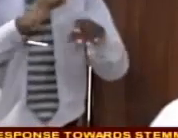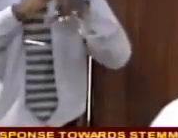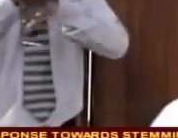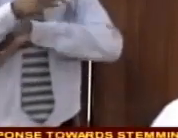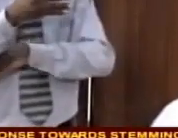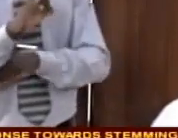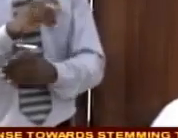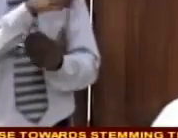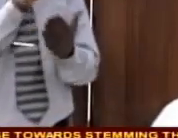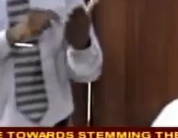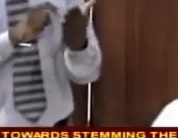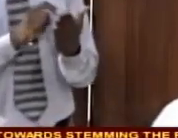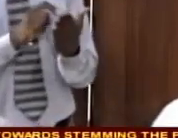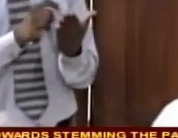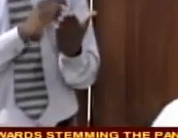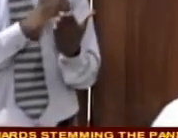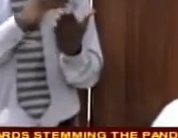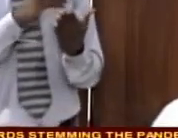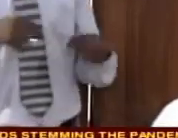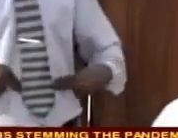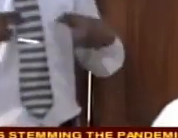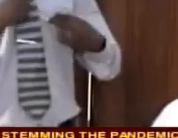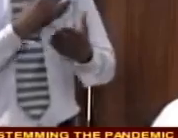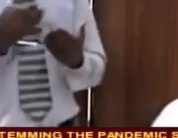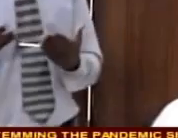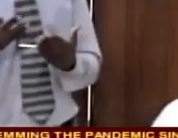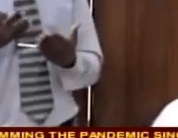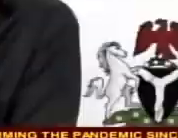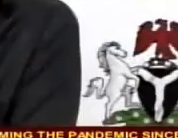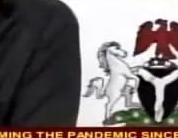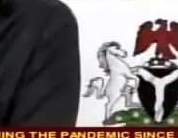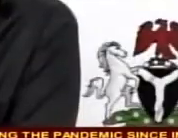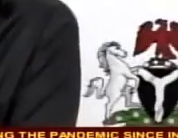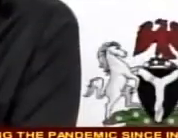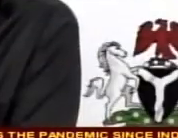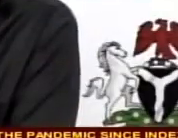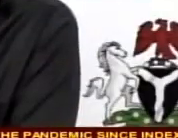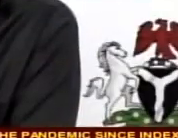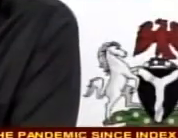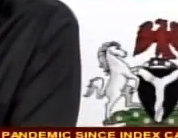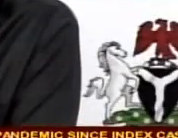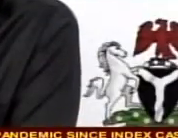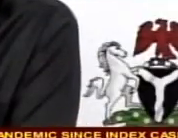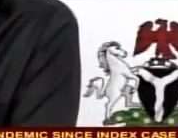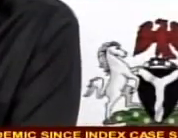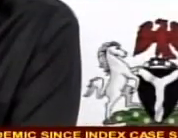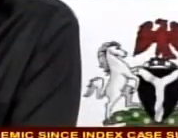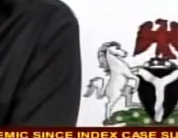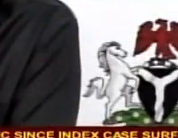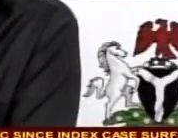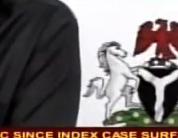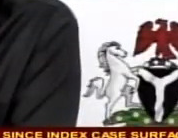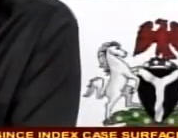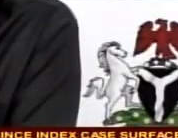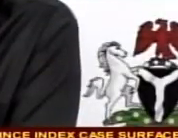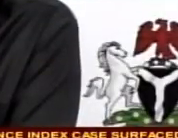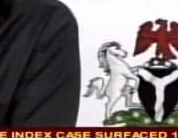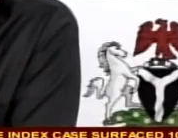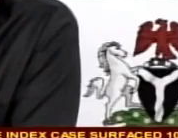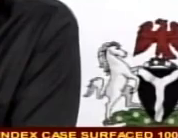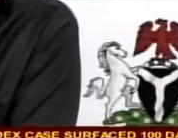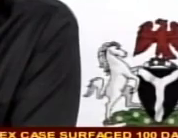private health facilities are empowered at least to test for COVID and repair on time, the better of our morbidity and